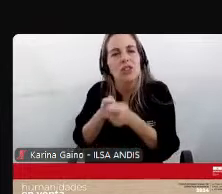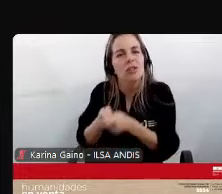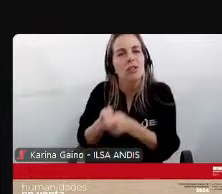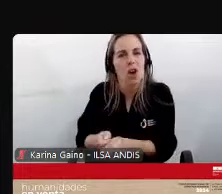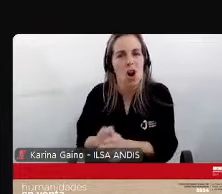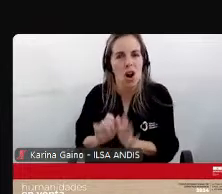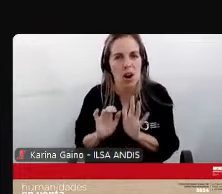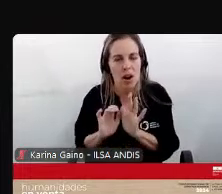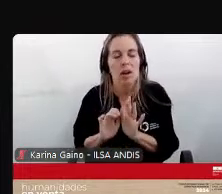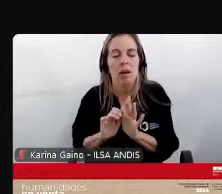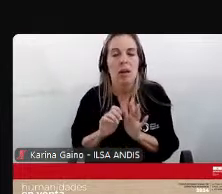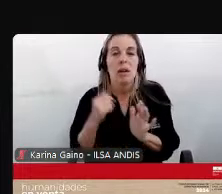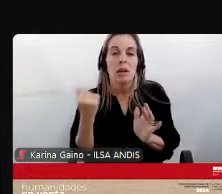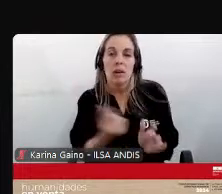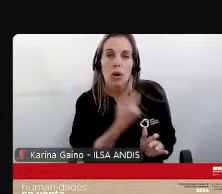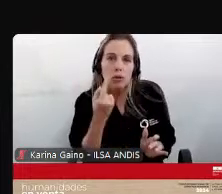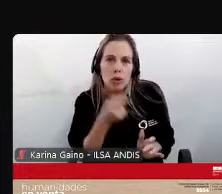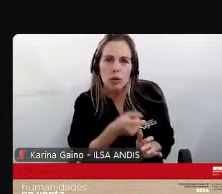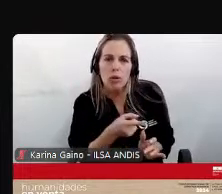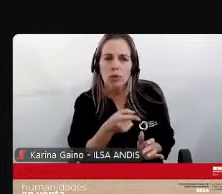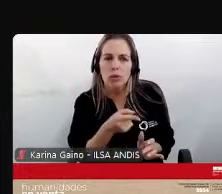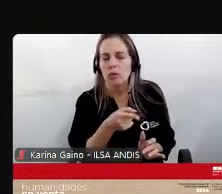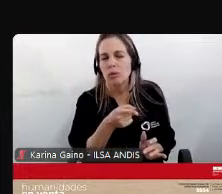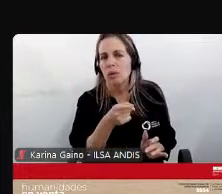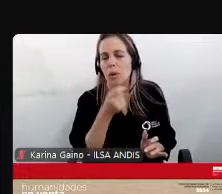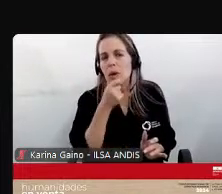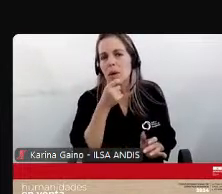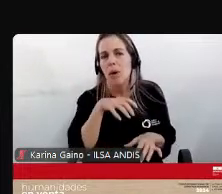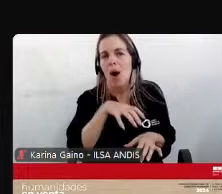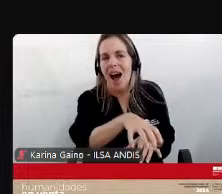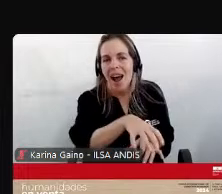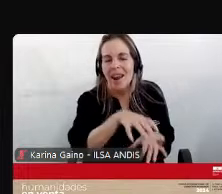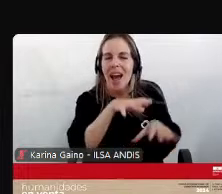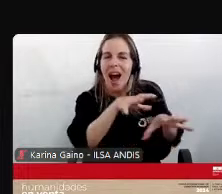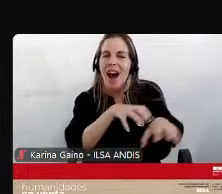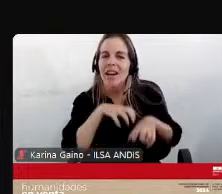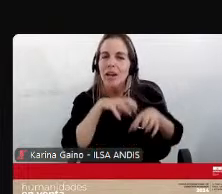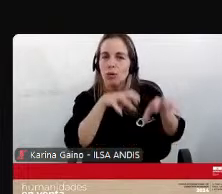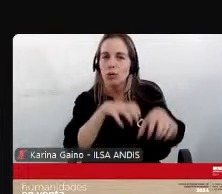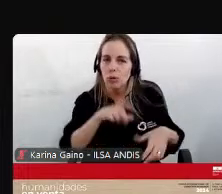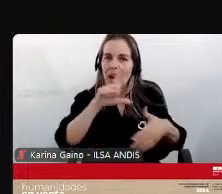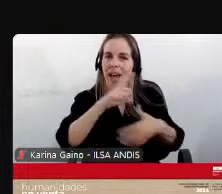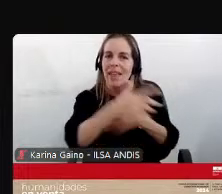in the Americas. So we see, in countries, for example,